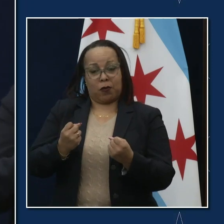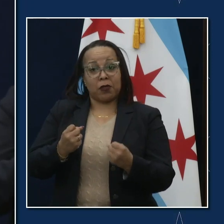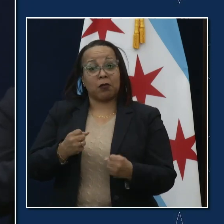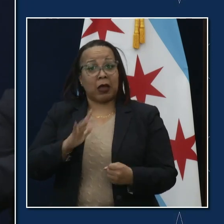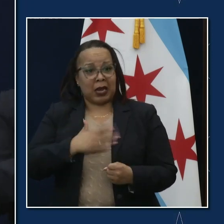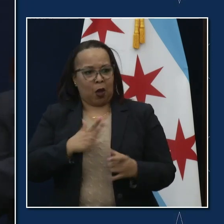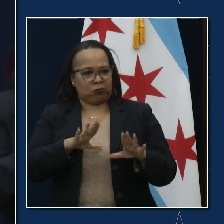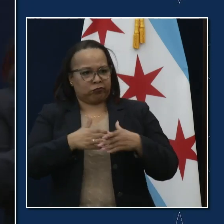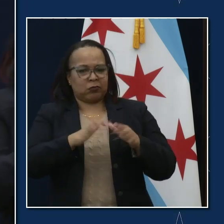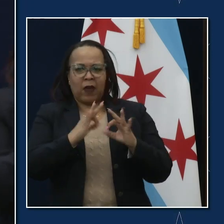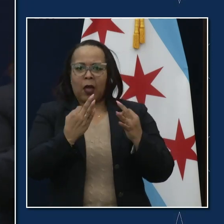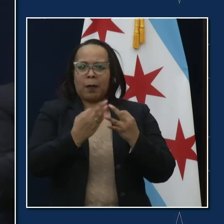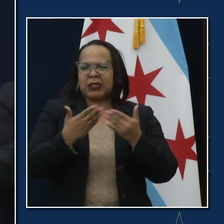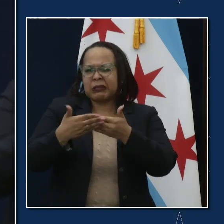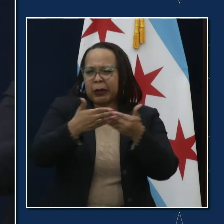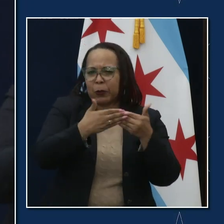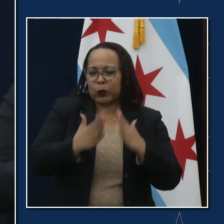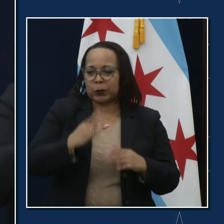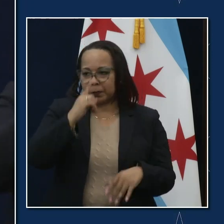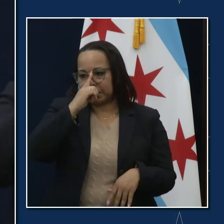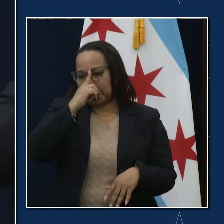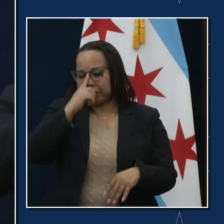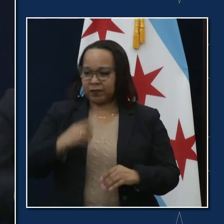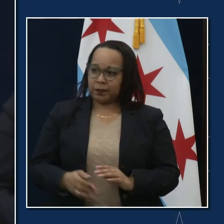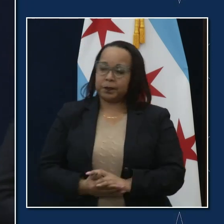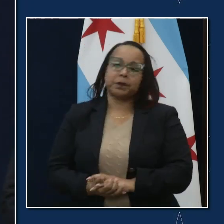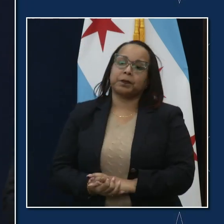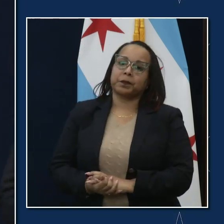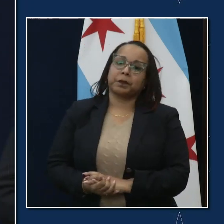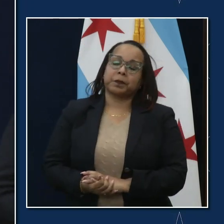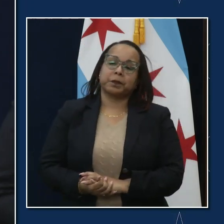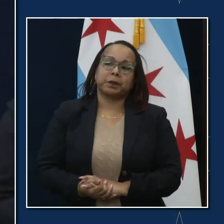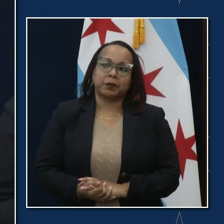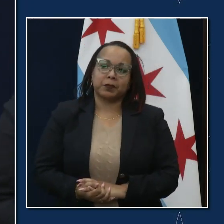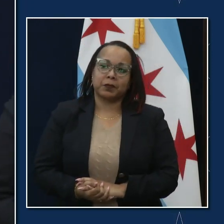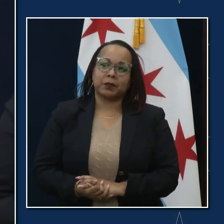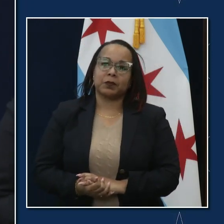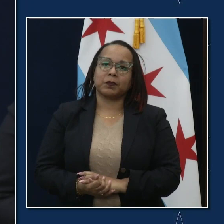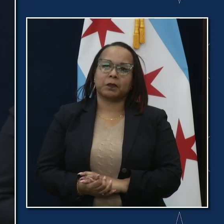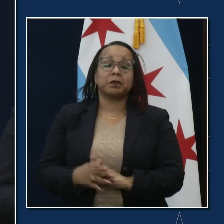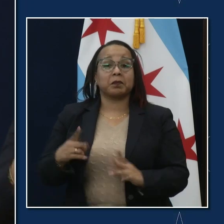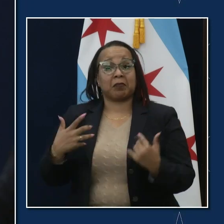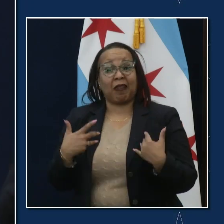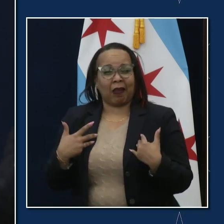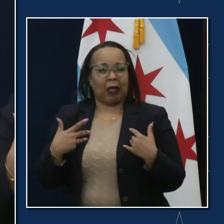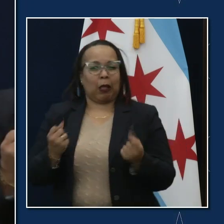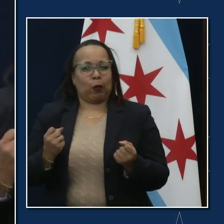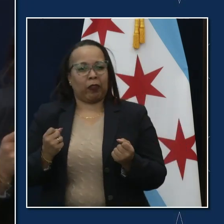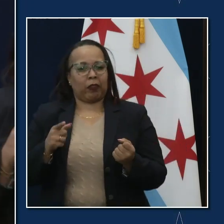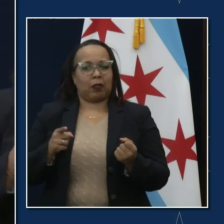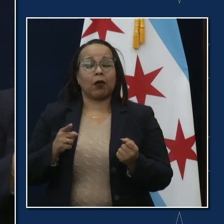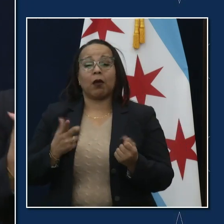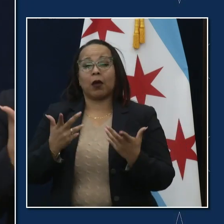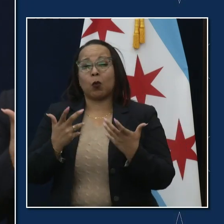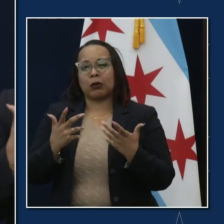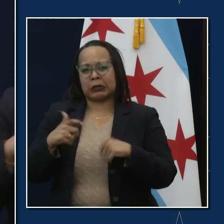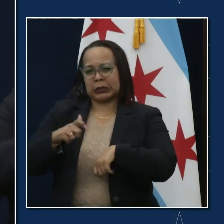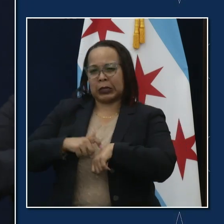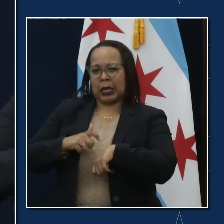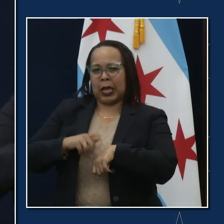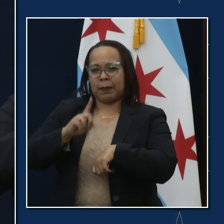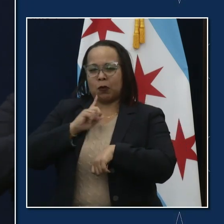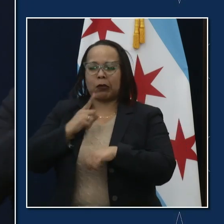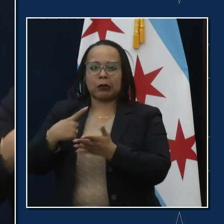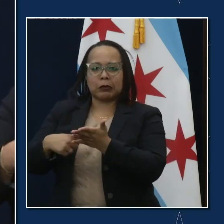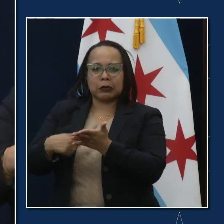those of our loved ones and our neighbors. And now, speaking of health and well-being, I also want to take a moment to talk